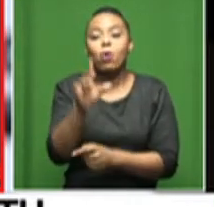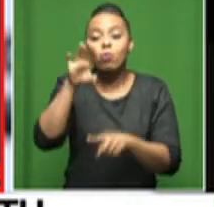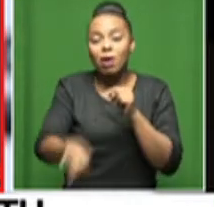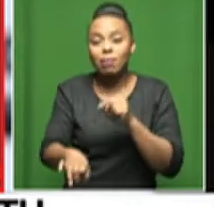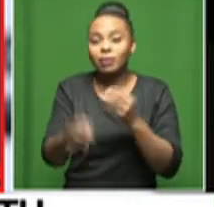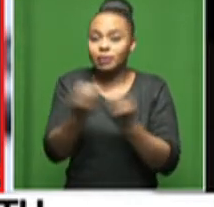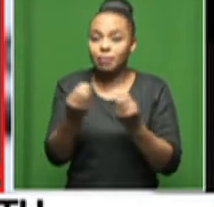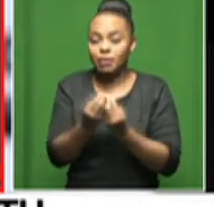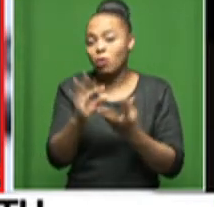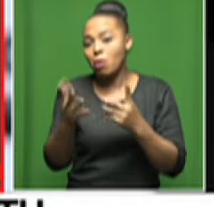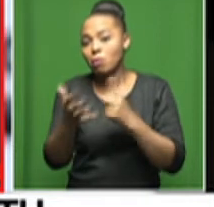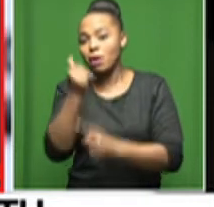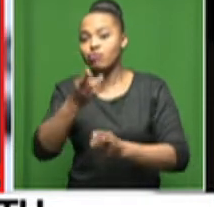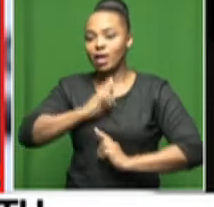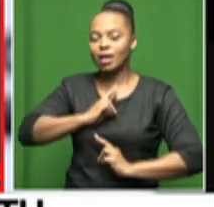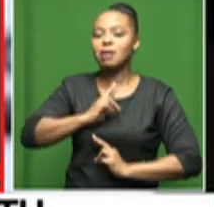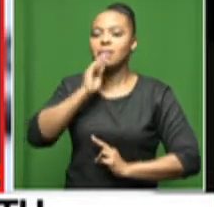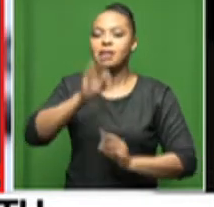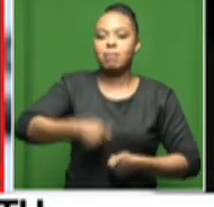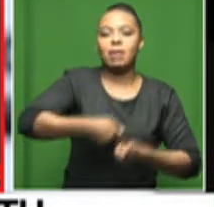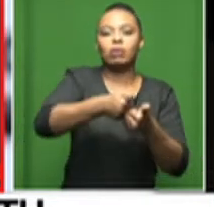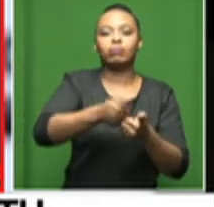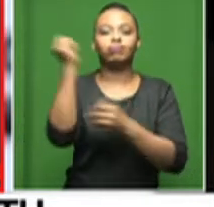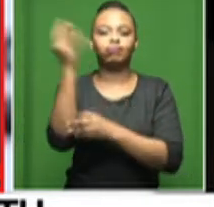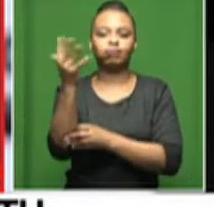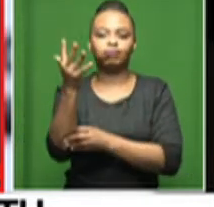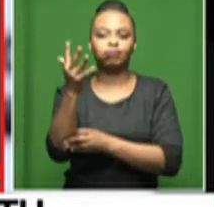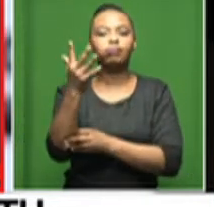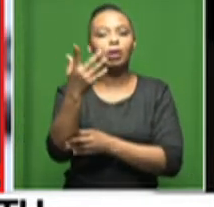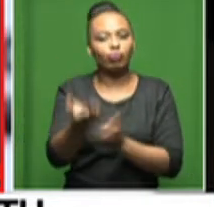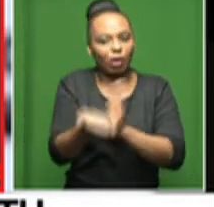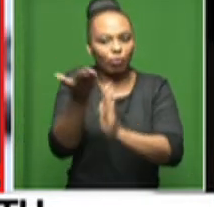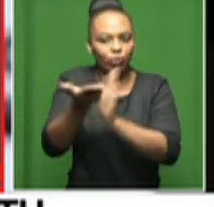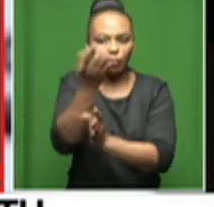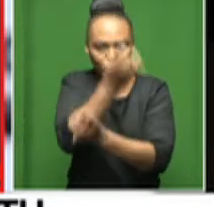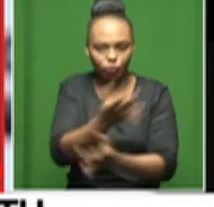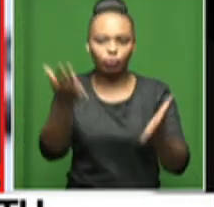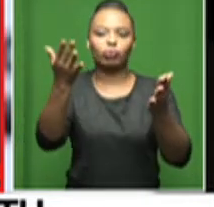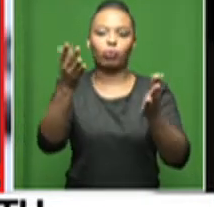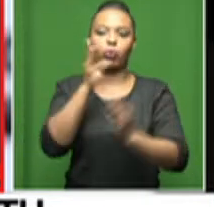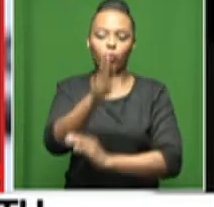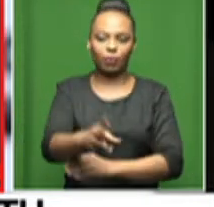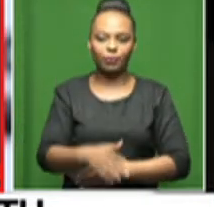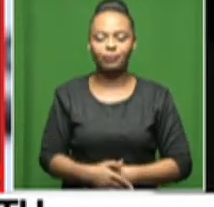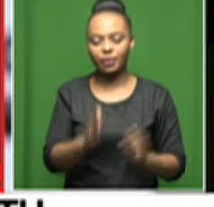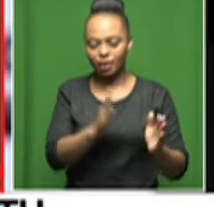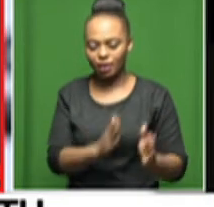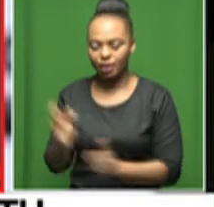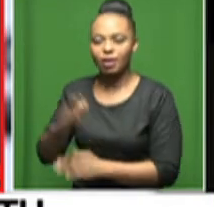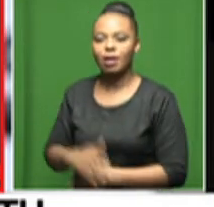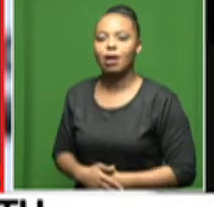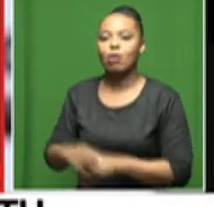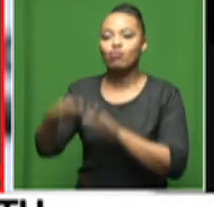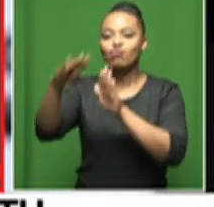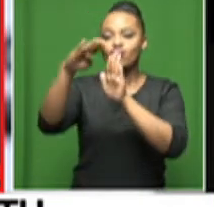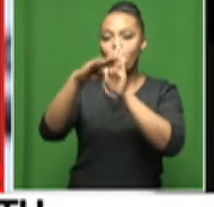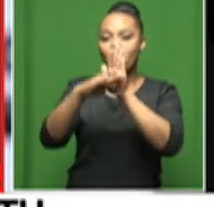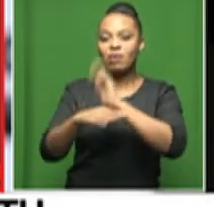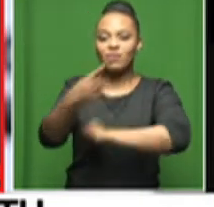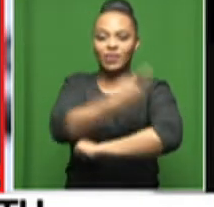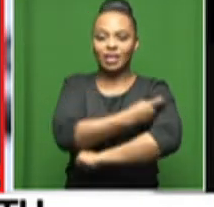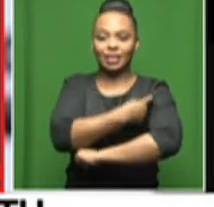fourth question is, then what does it mean about our vaccination program that we said will start